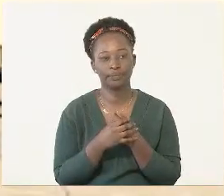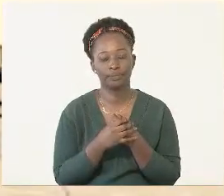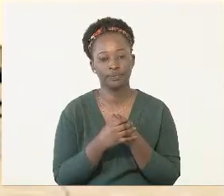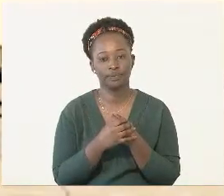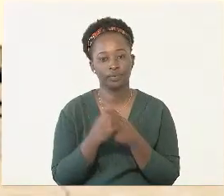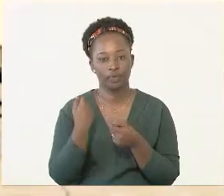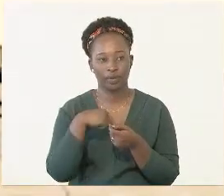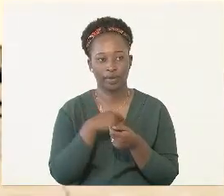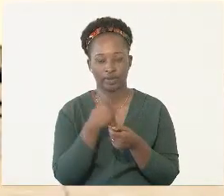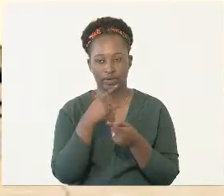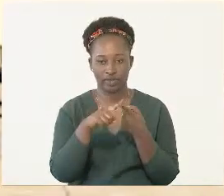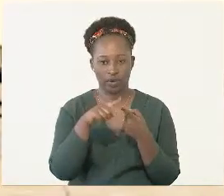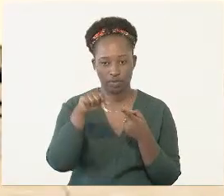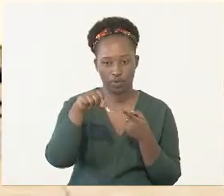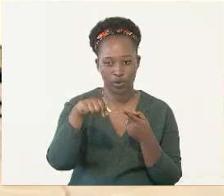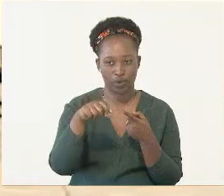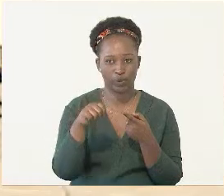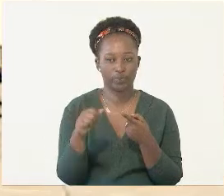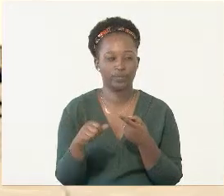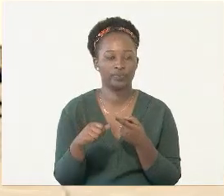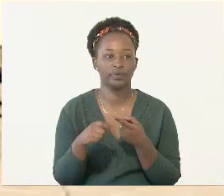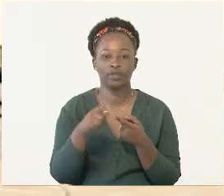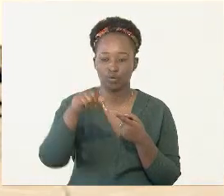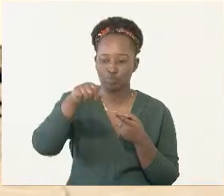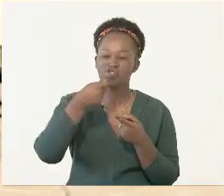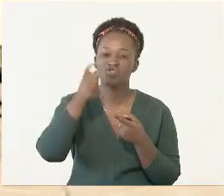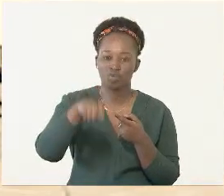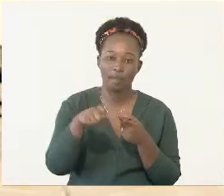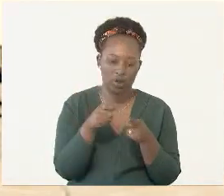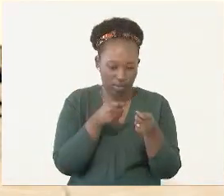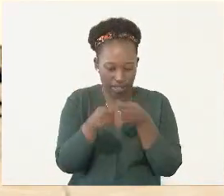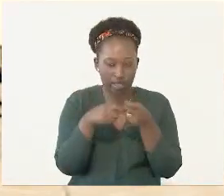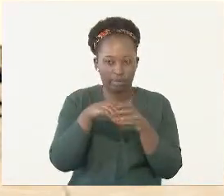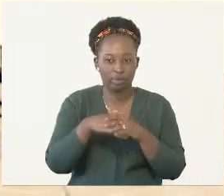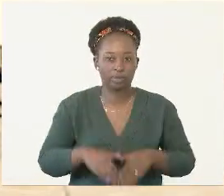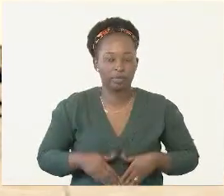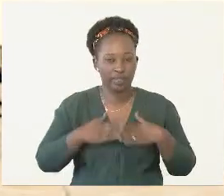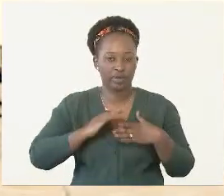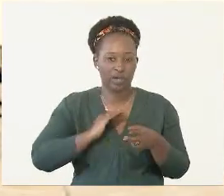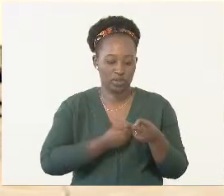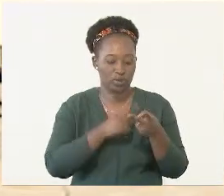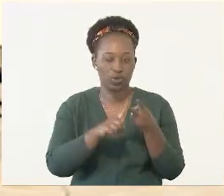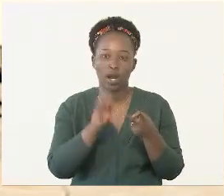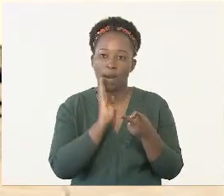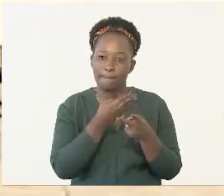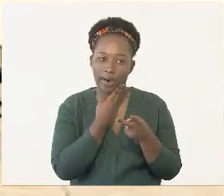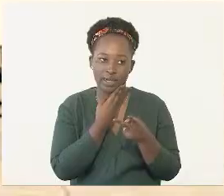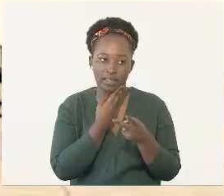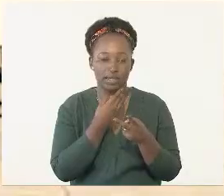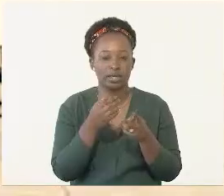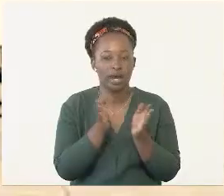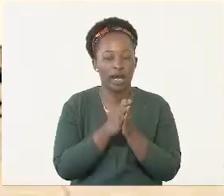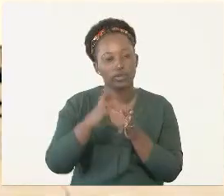We say there is salts, we can have salts. Salts need to be regulated in our body. We have water, and I do